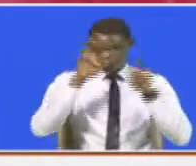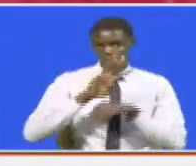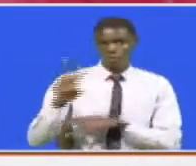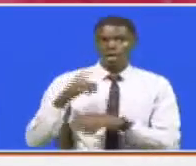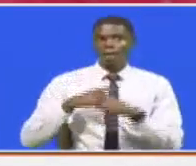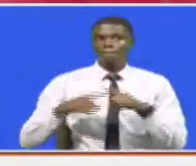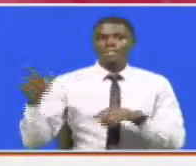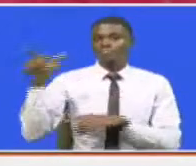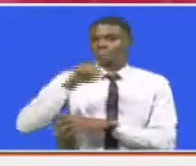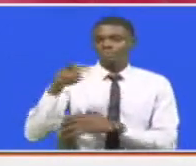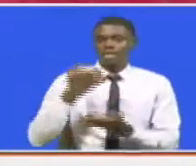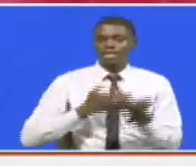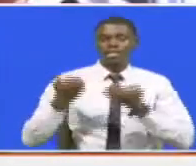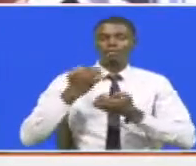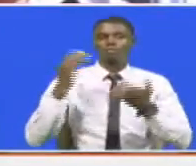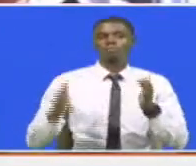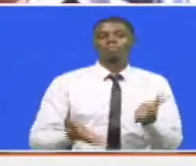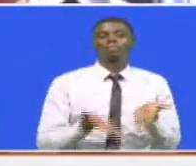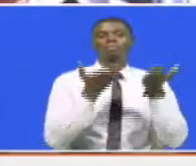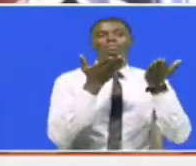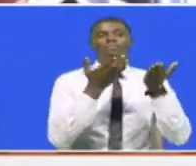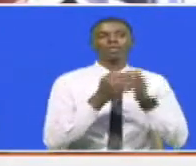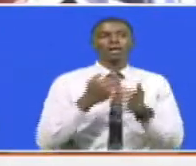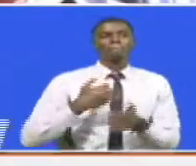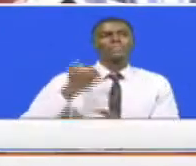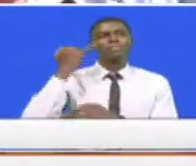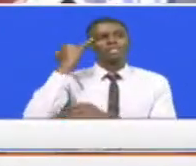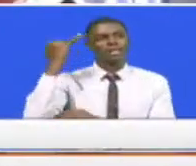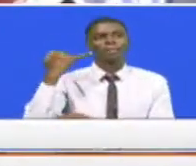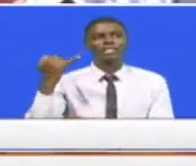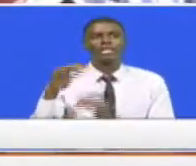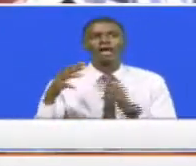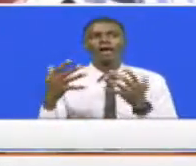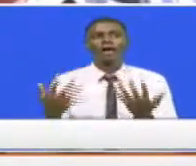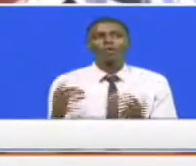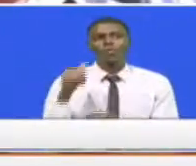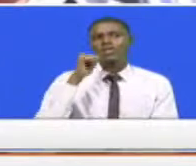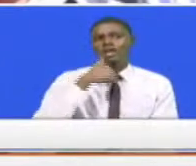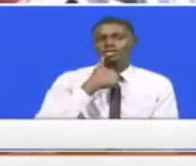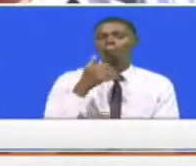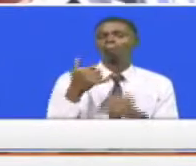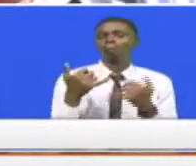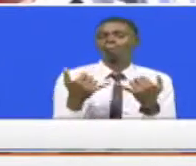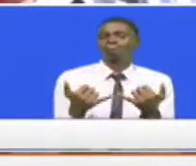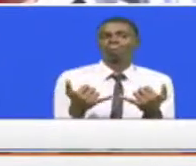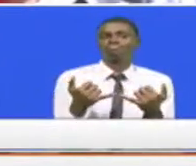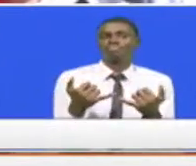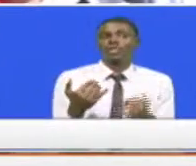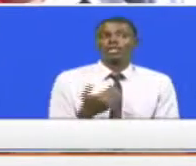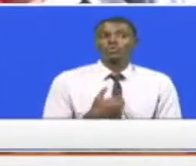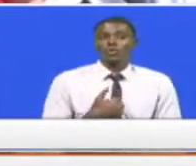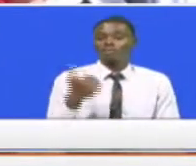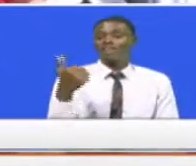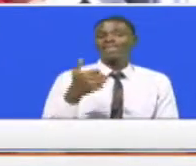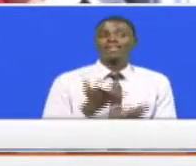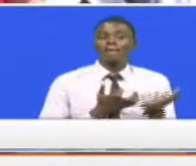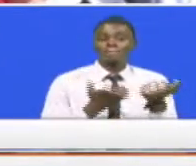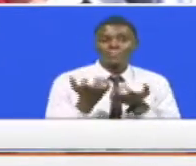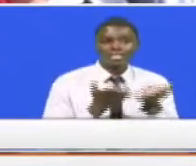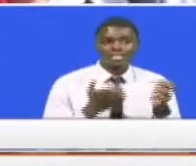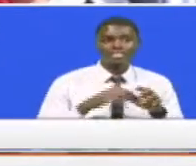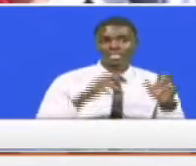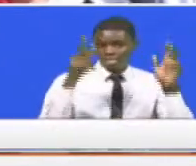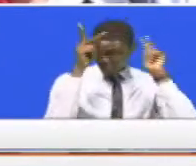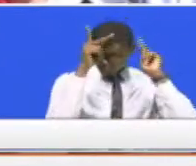open the region economically. And I can just imagine how nice it is now to have any business in